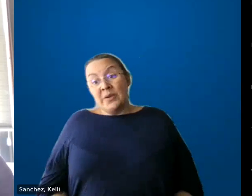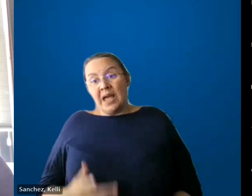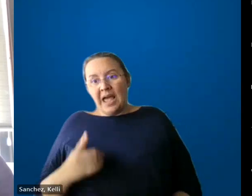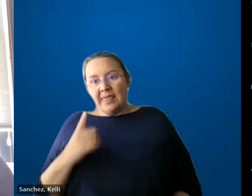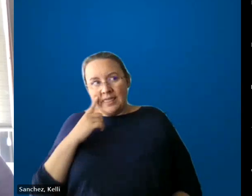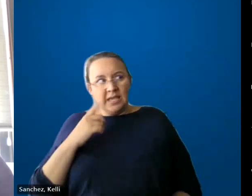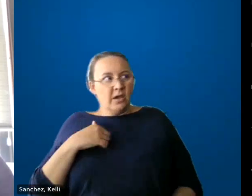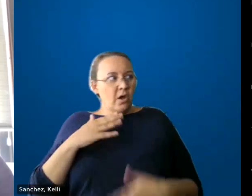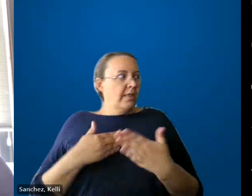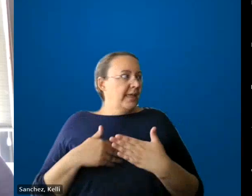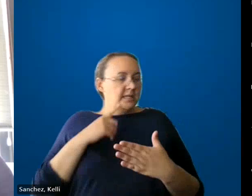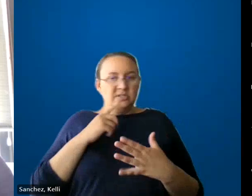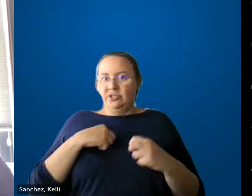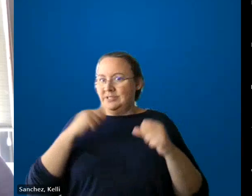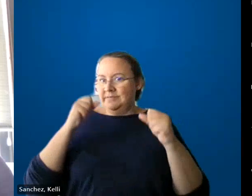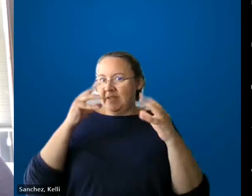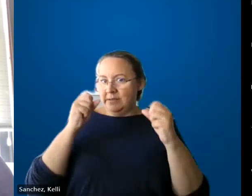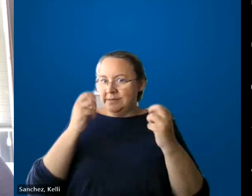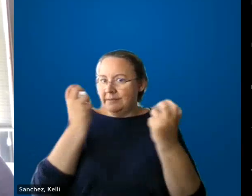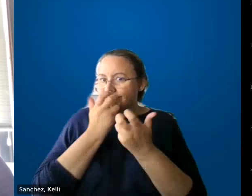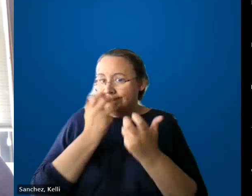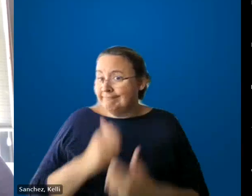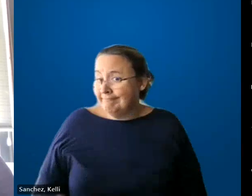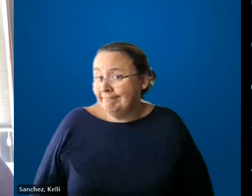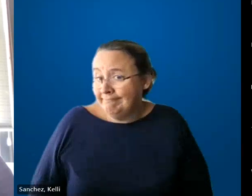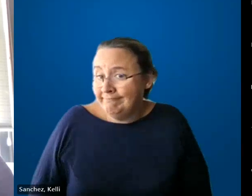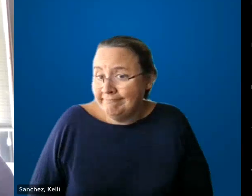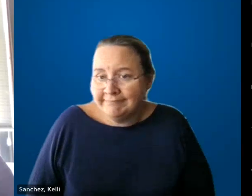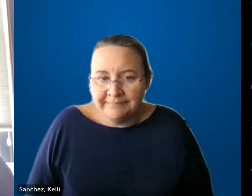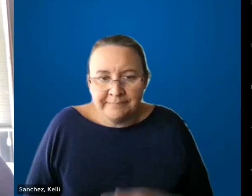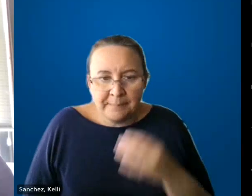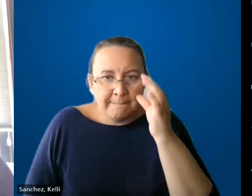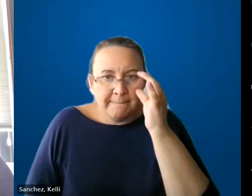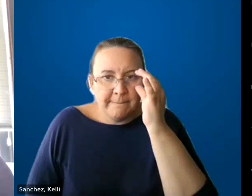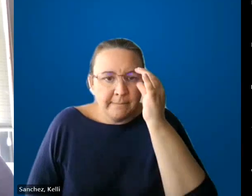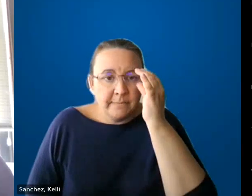that really fascinating. So those are my thoughts.